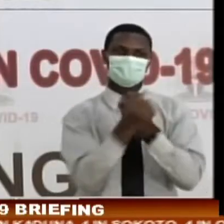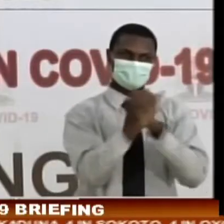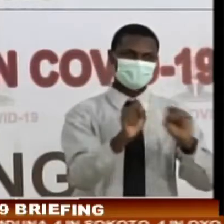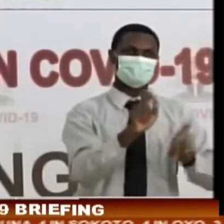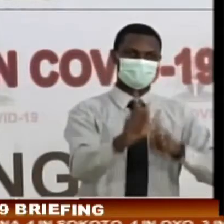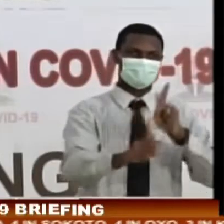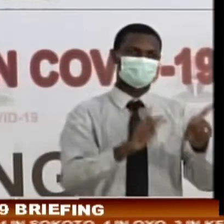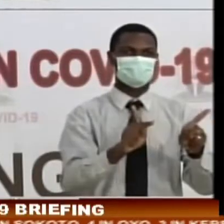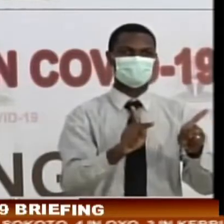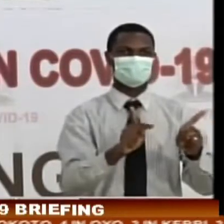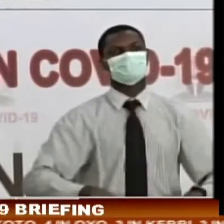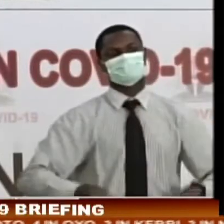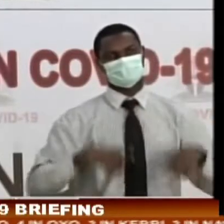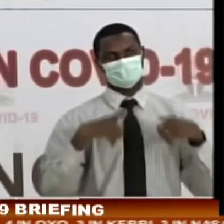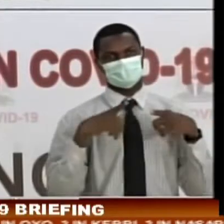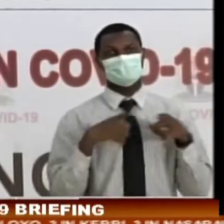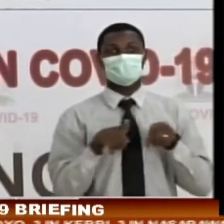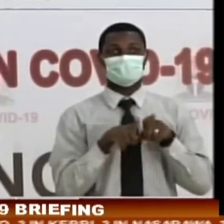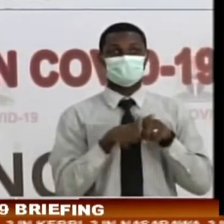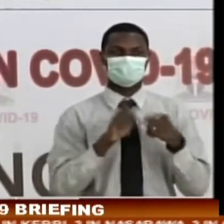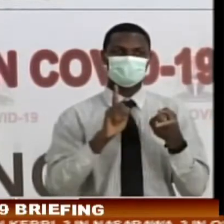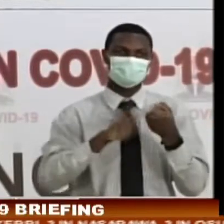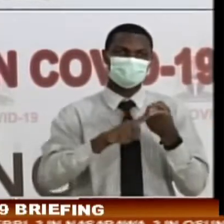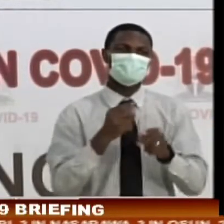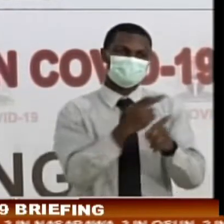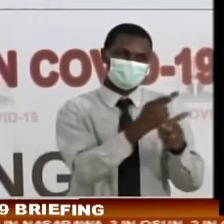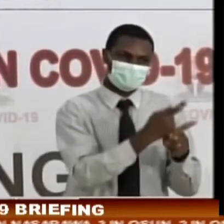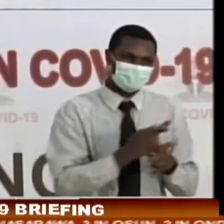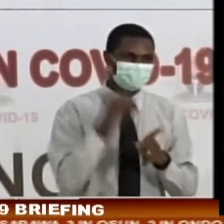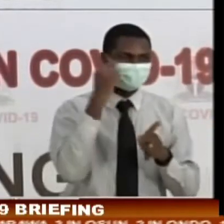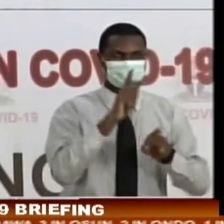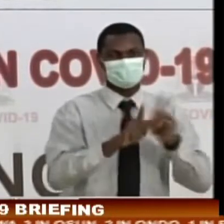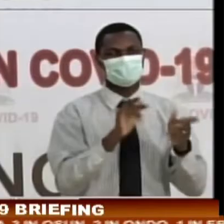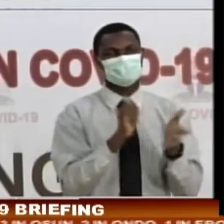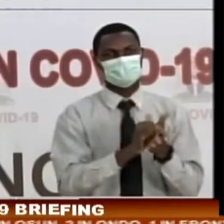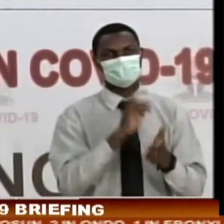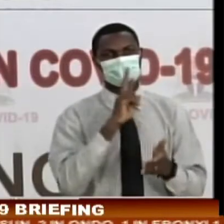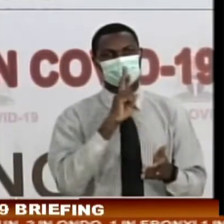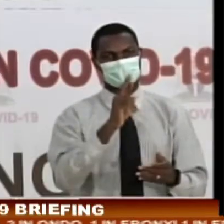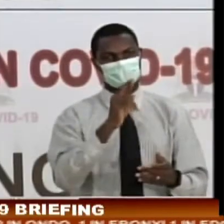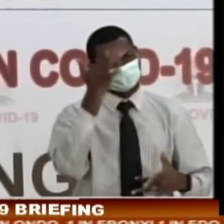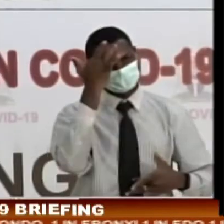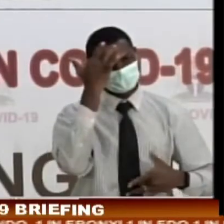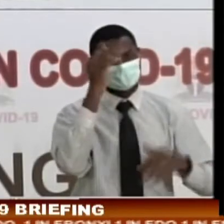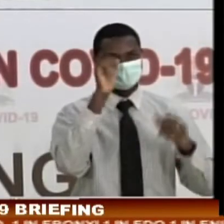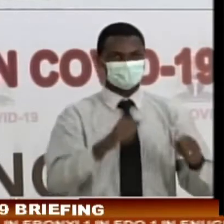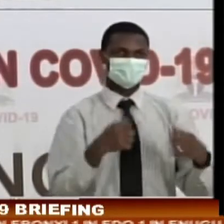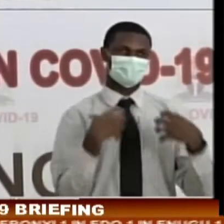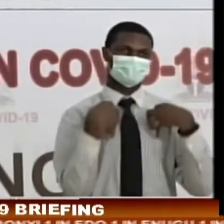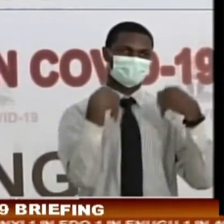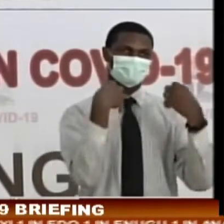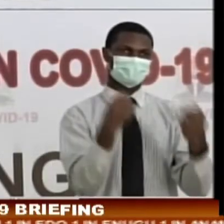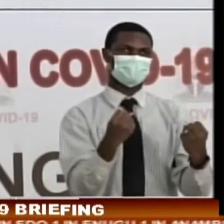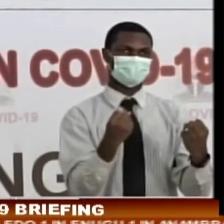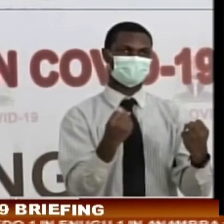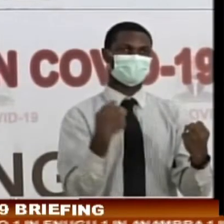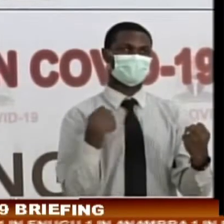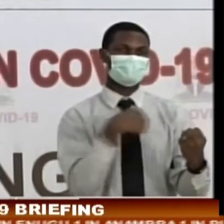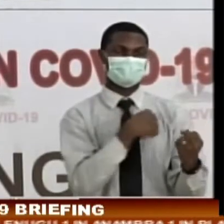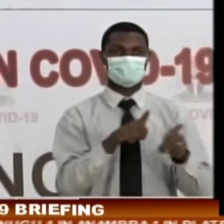and to nurse our sick ones to health we also